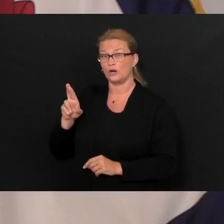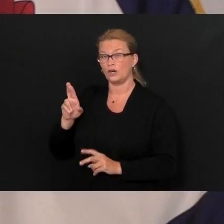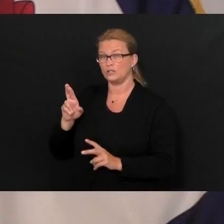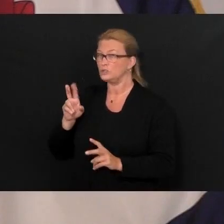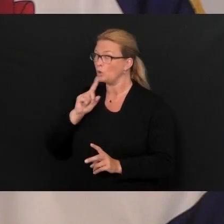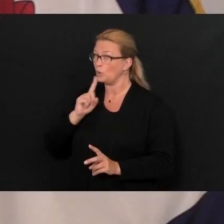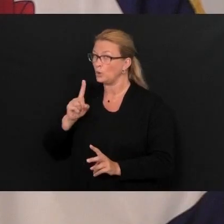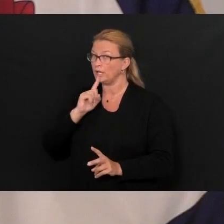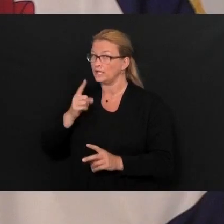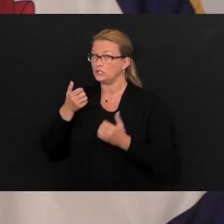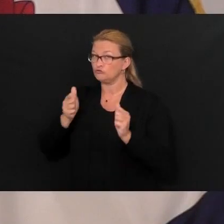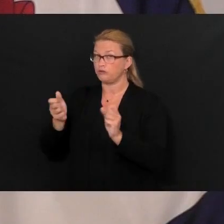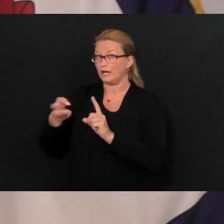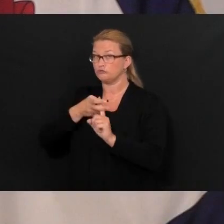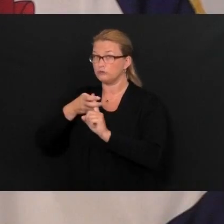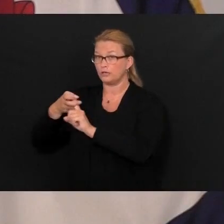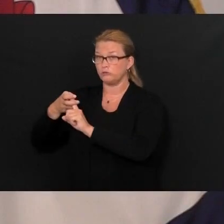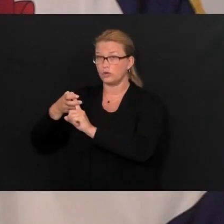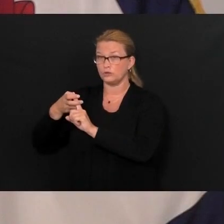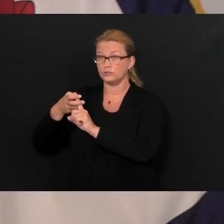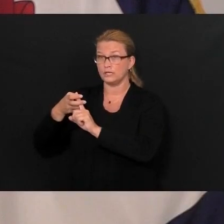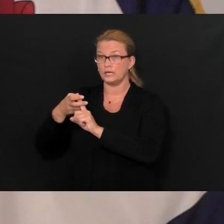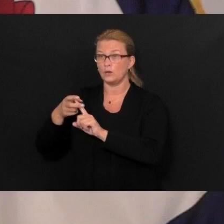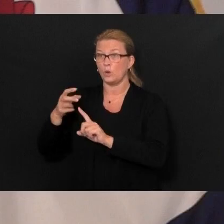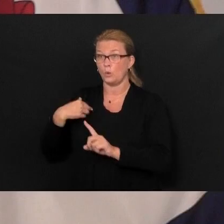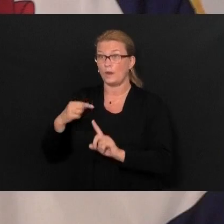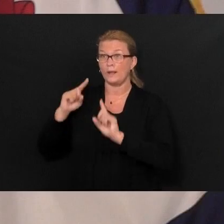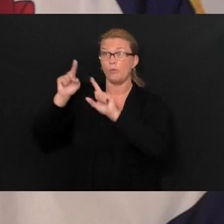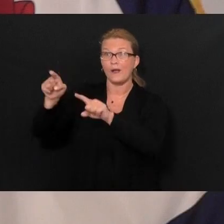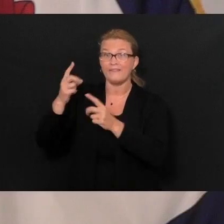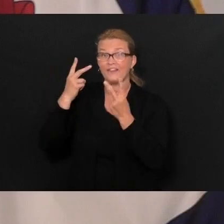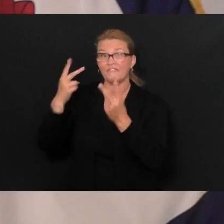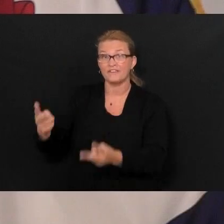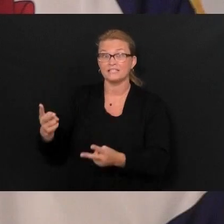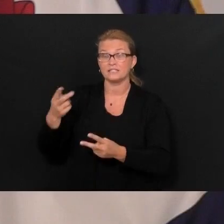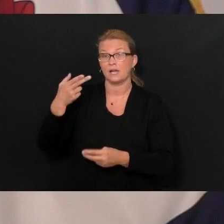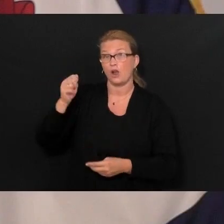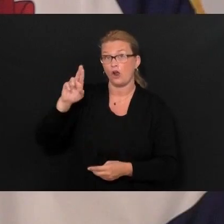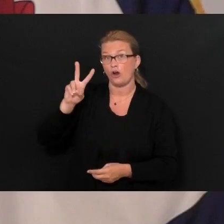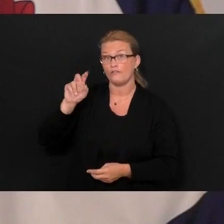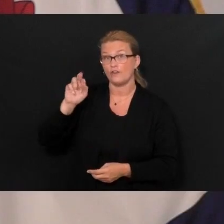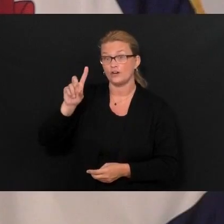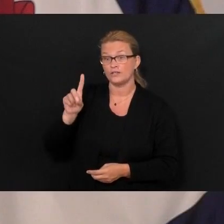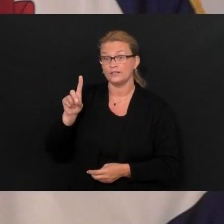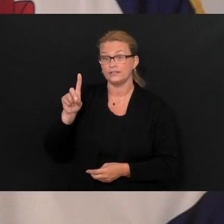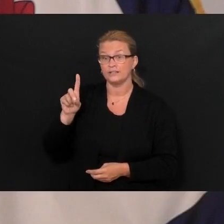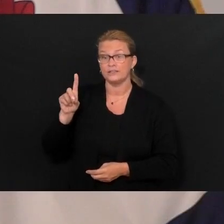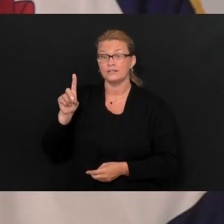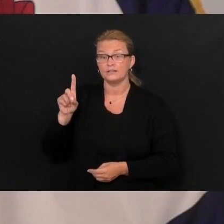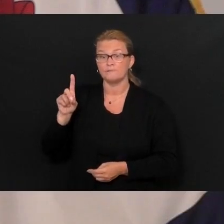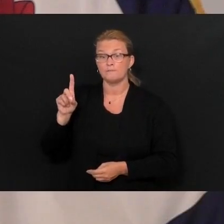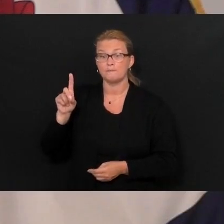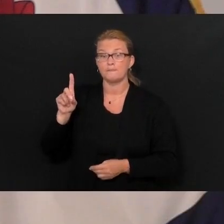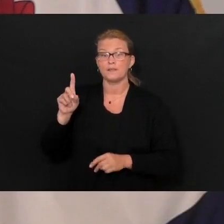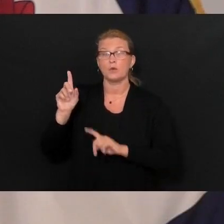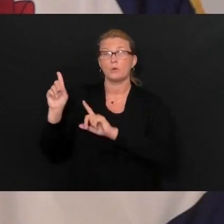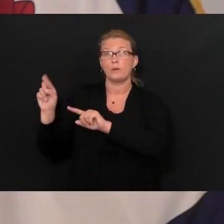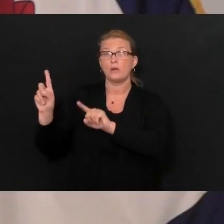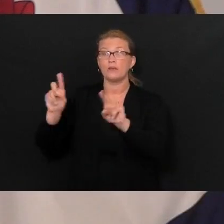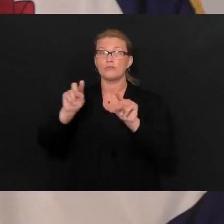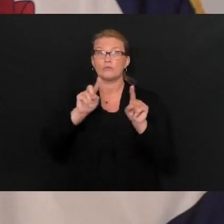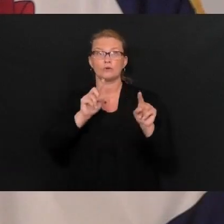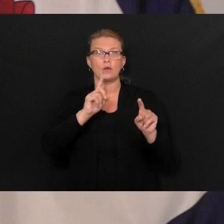very intently. And we went there, and we went up to Harvard on a visit, and went through the school, and I